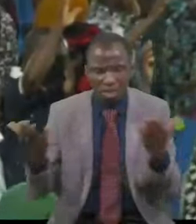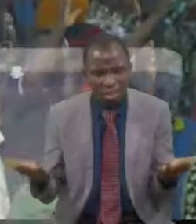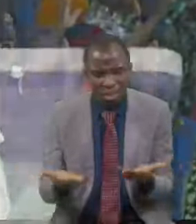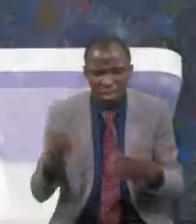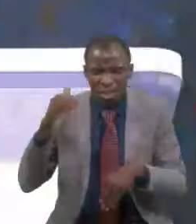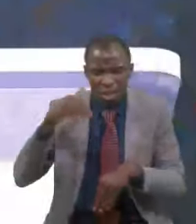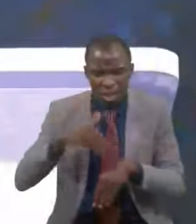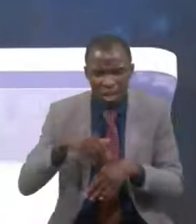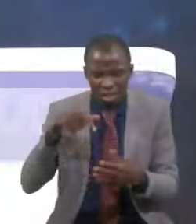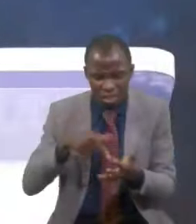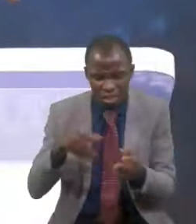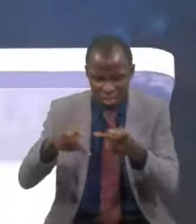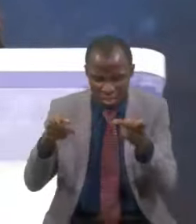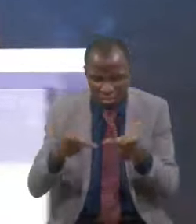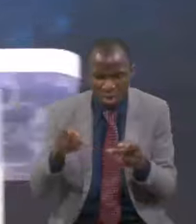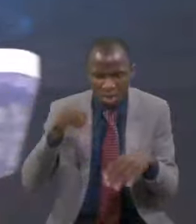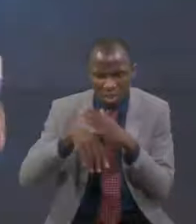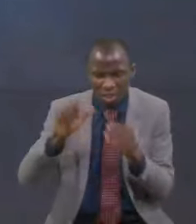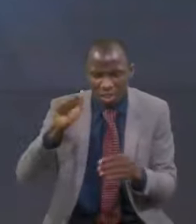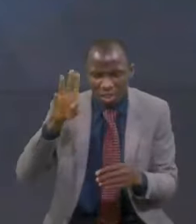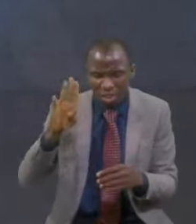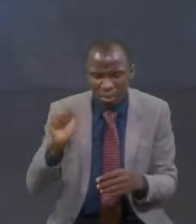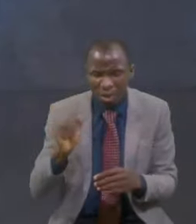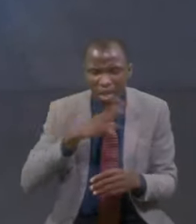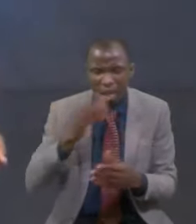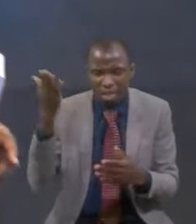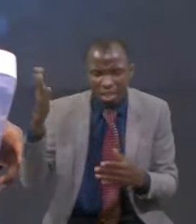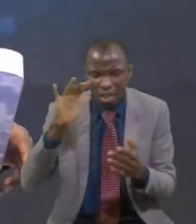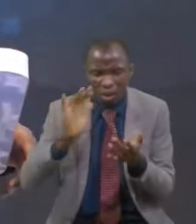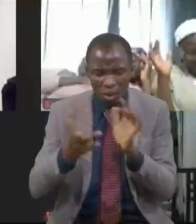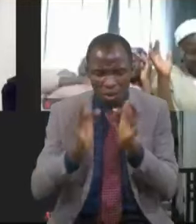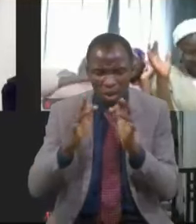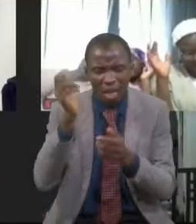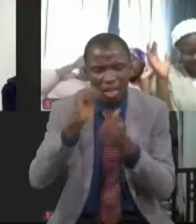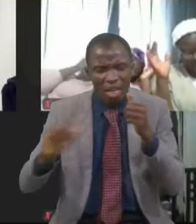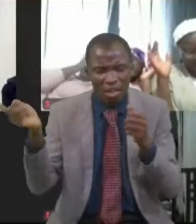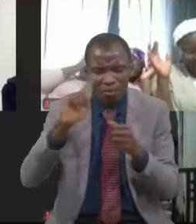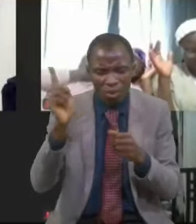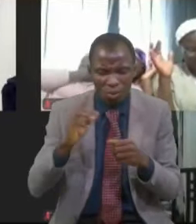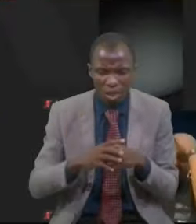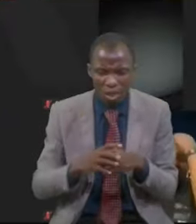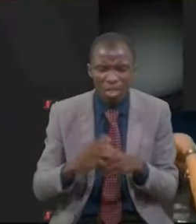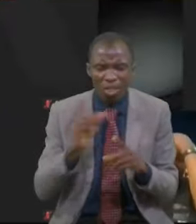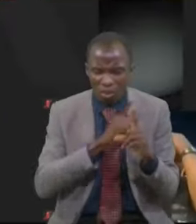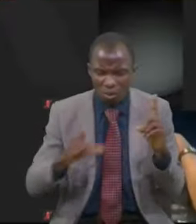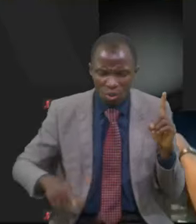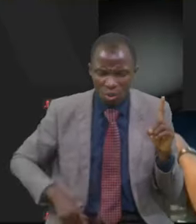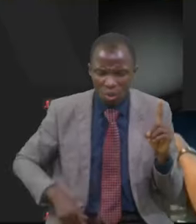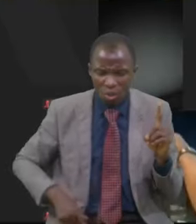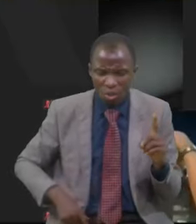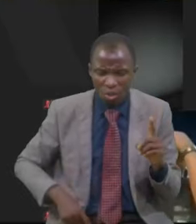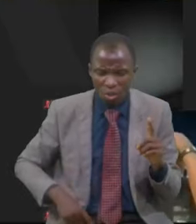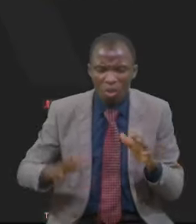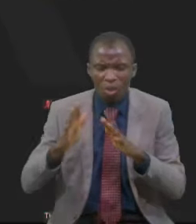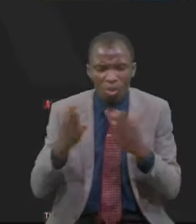location and there online everywhere, Lord, open the way for